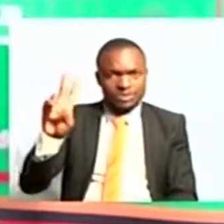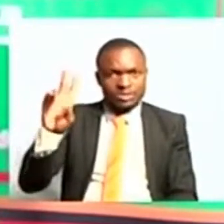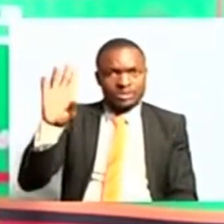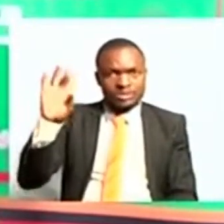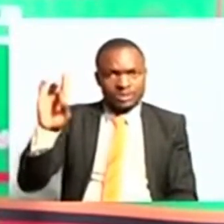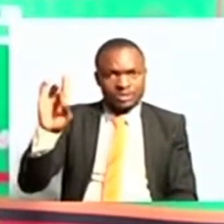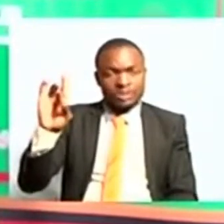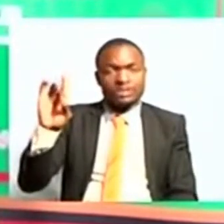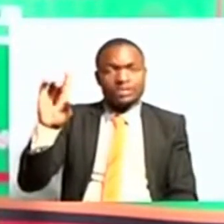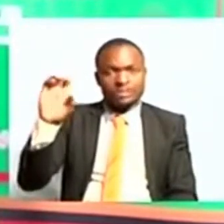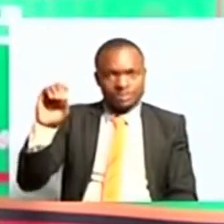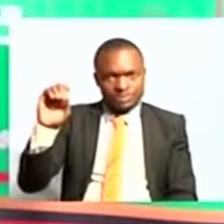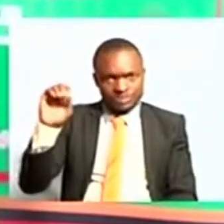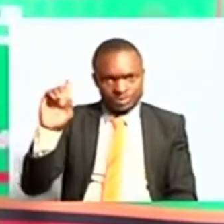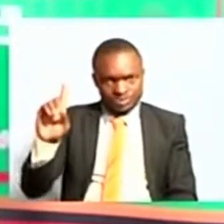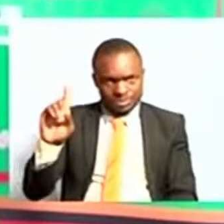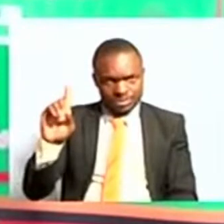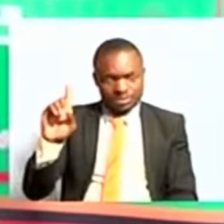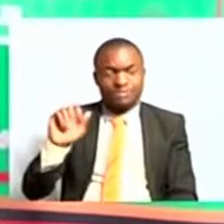772-801,